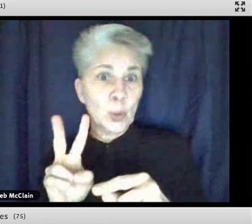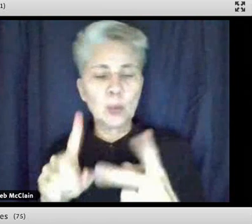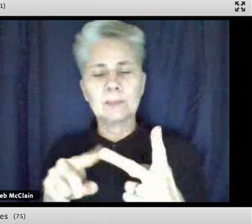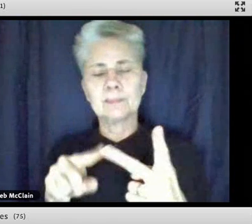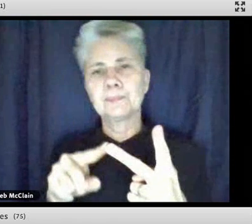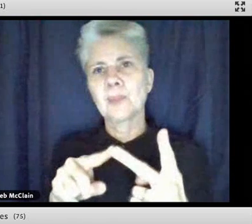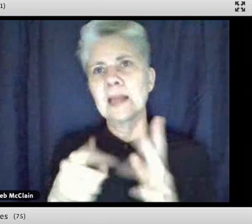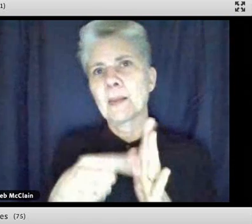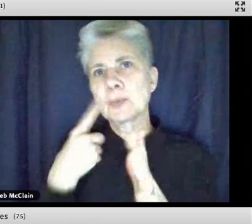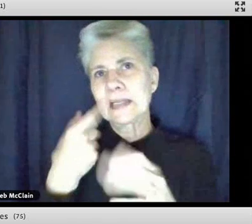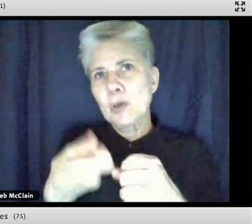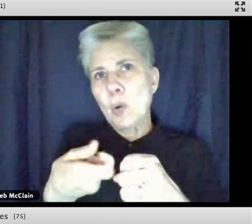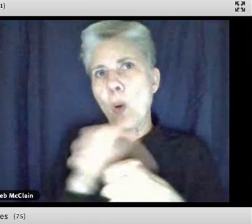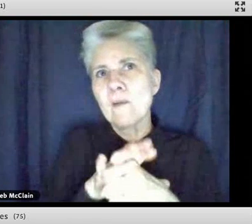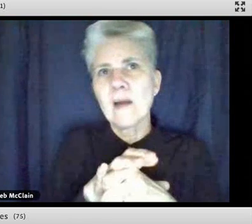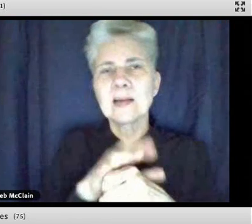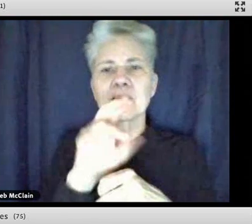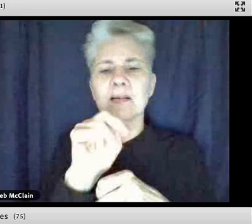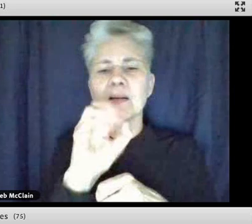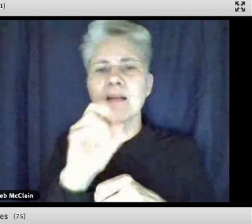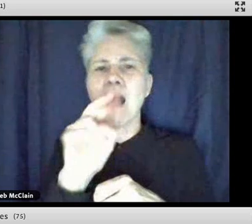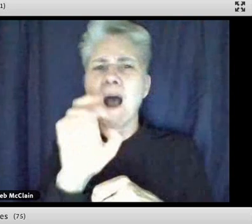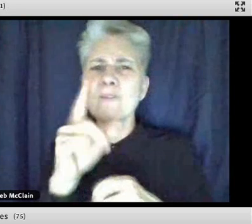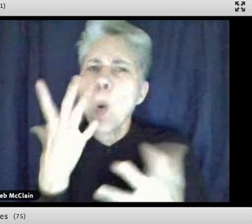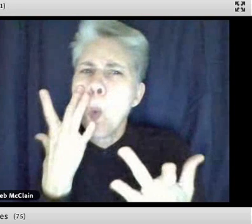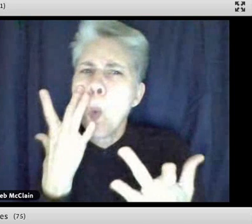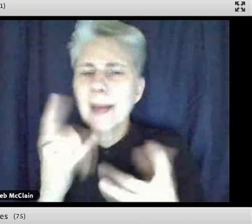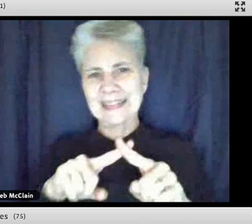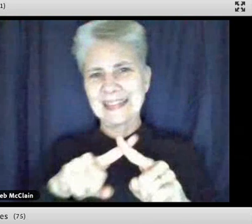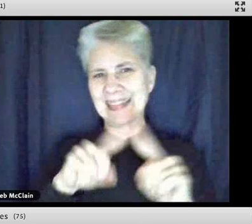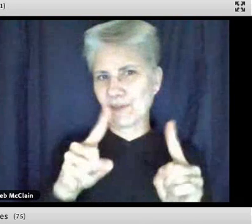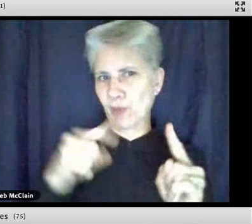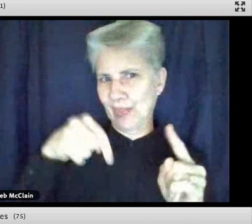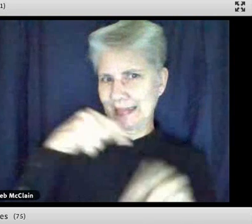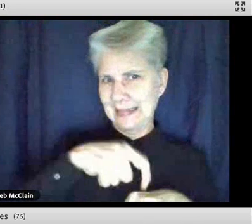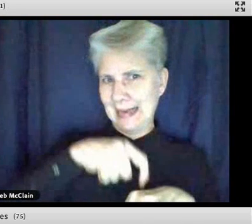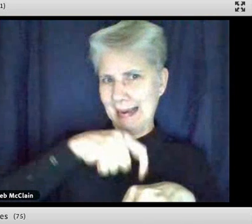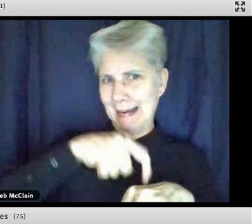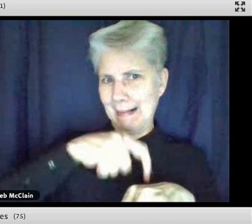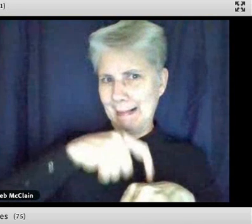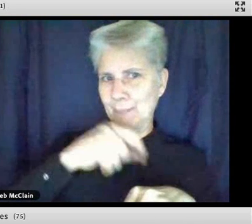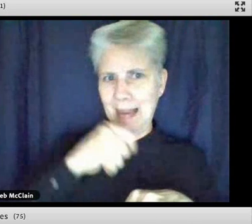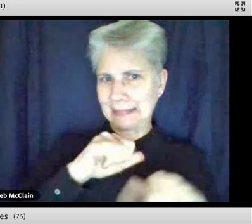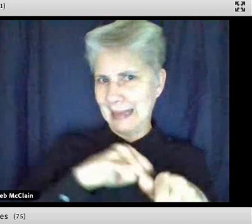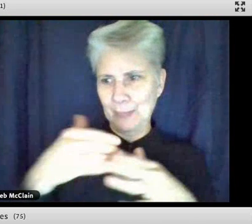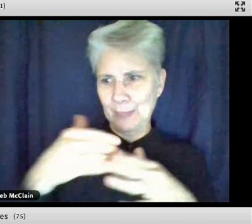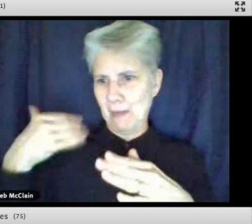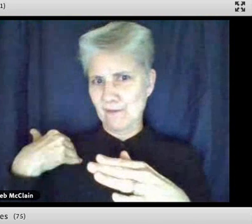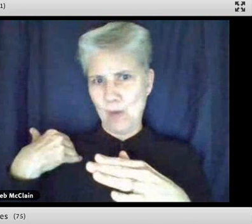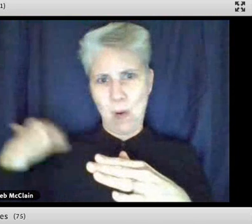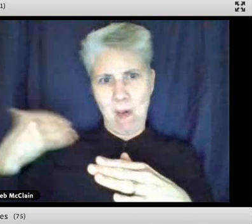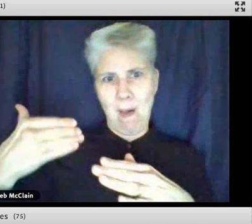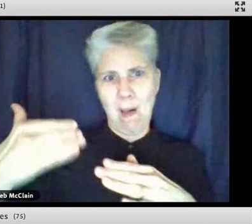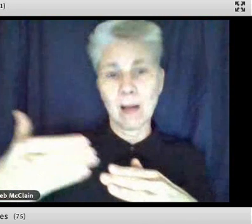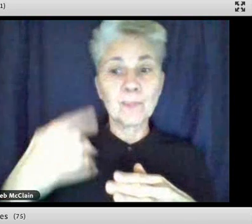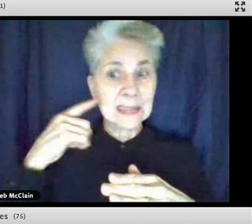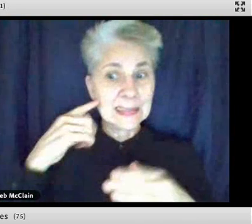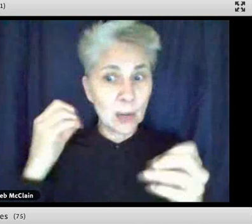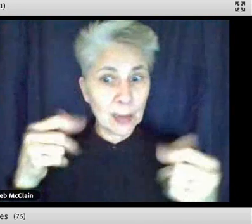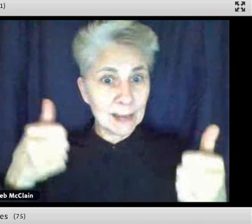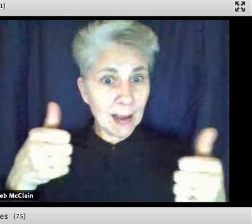see coronavirus novel, because it's very different. And Is the sound okay